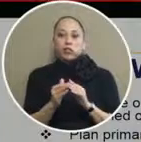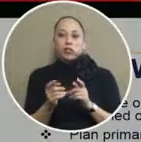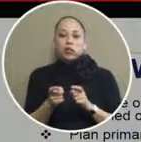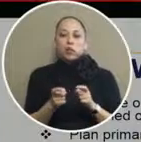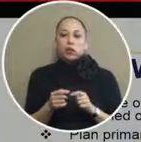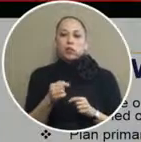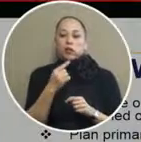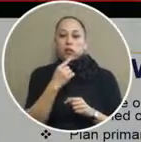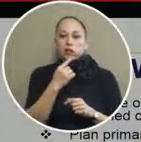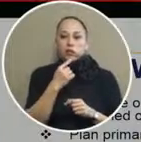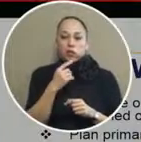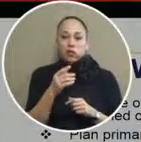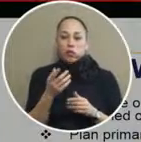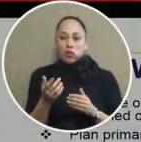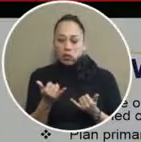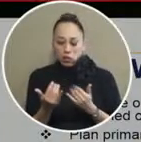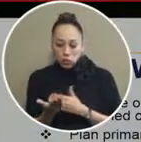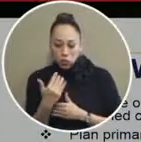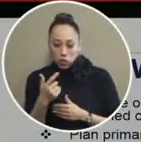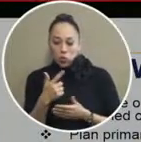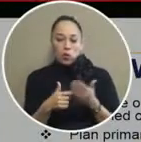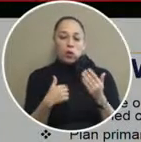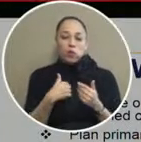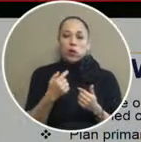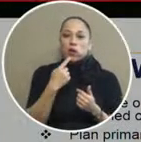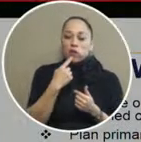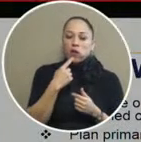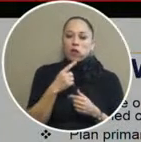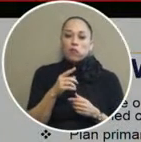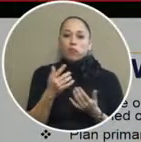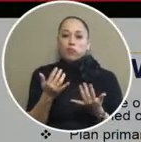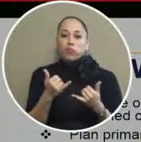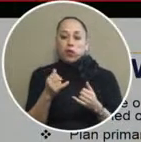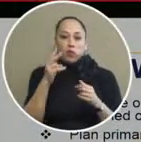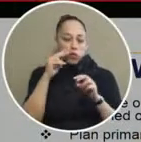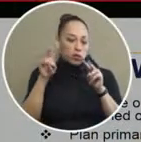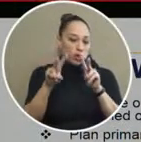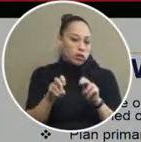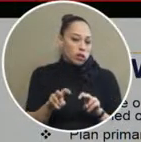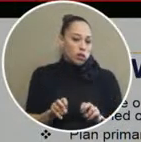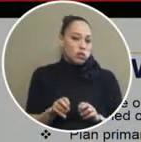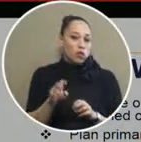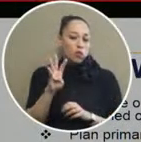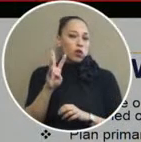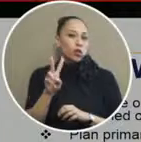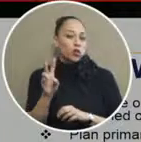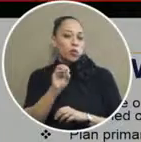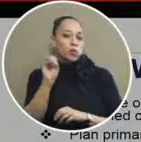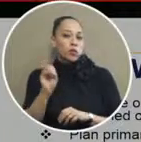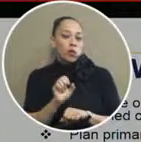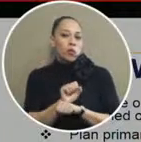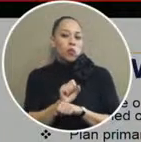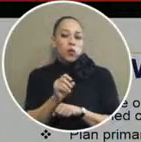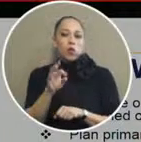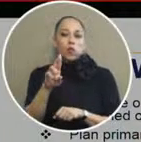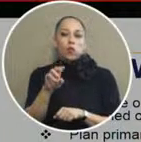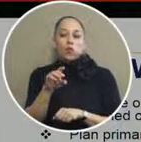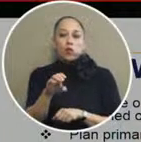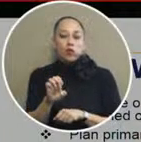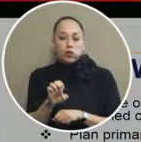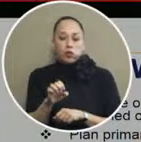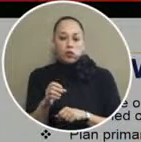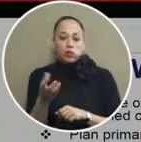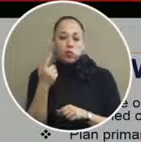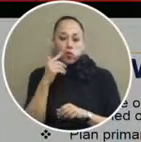mentioned in his overview this morning, from the moment that we had the stay-at-home order and that was implemented, we've had 42% of our workforce remain on site